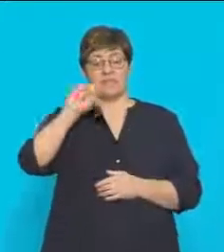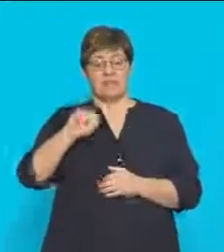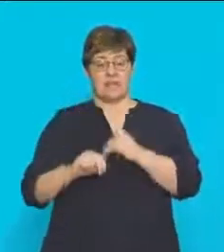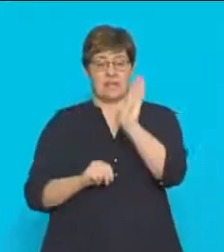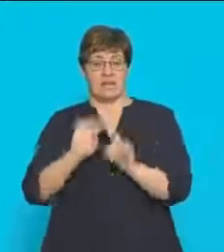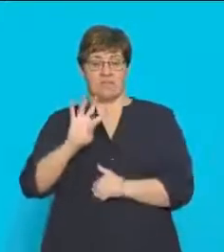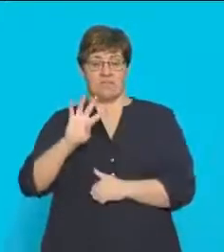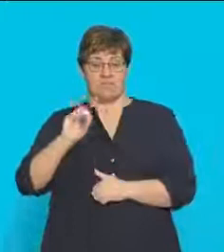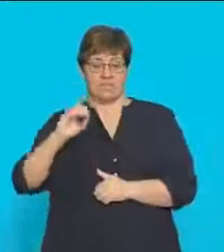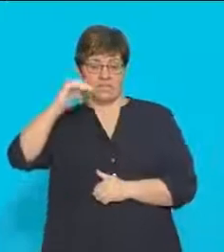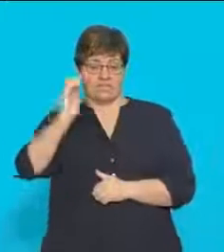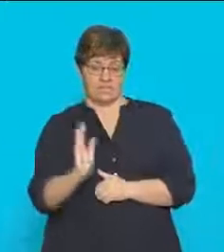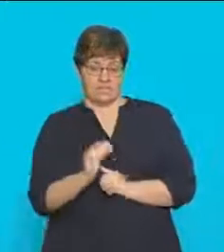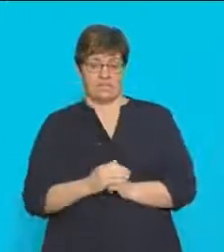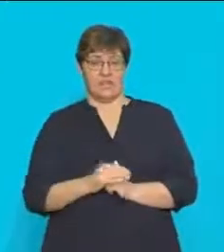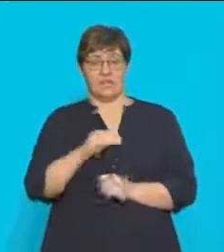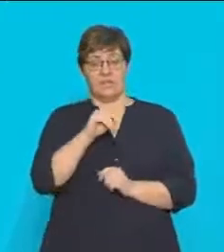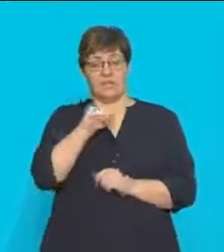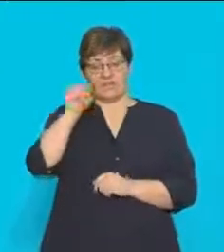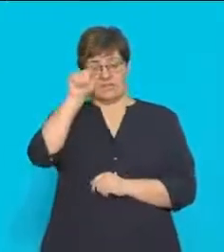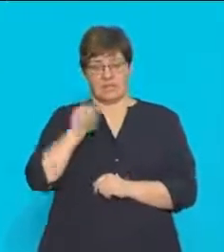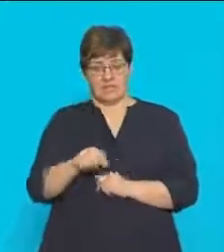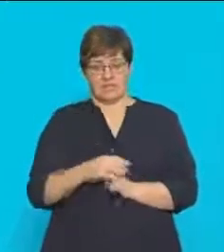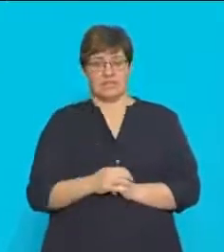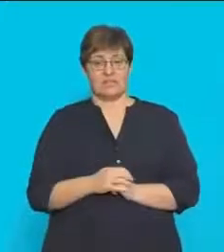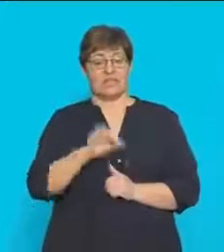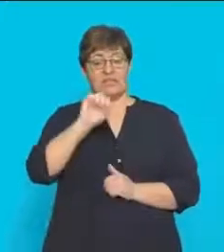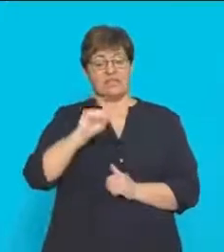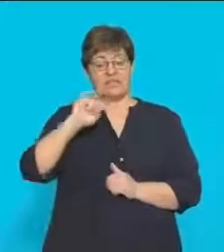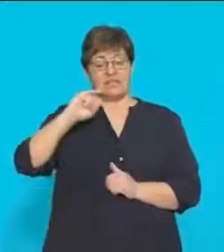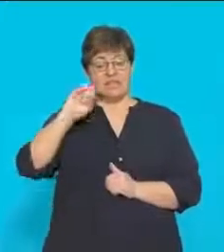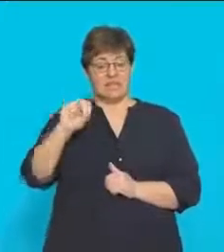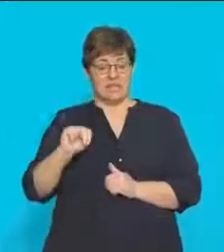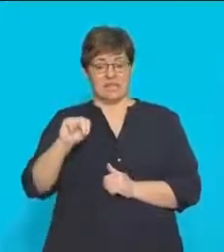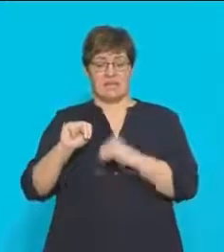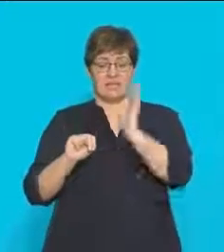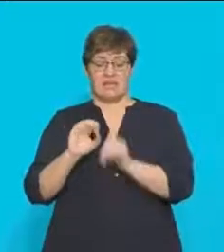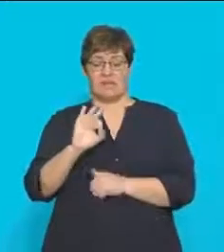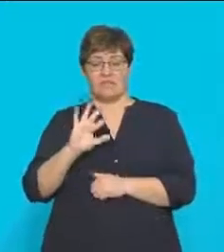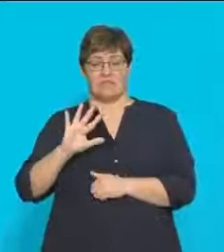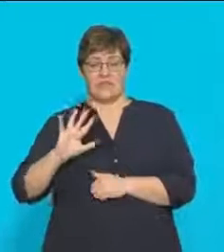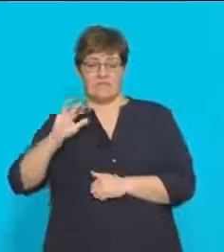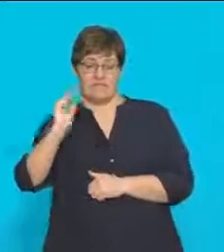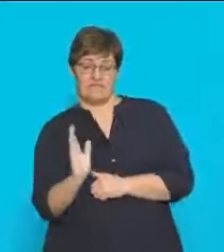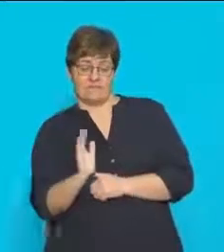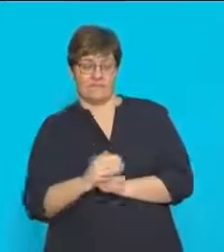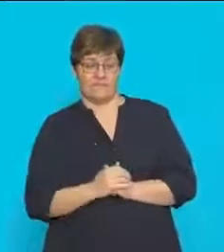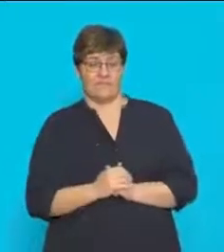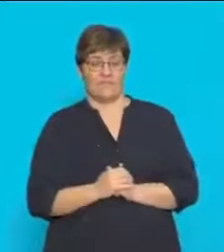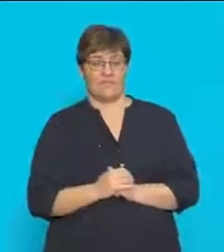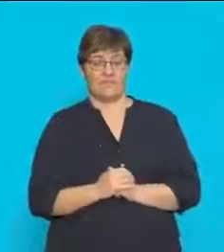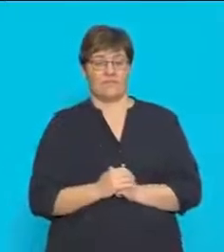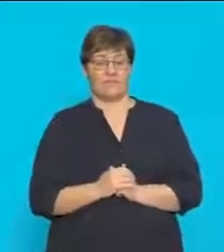sine 40, and we need to divide that by sine of